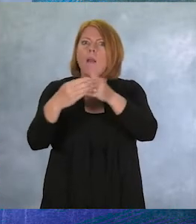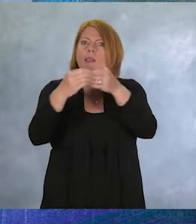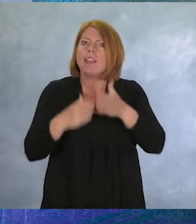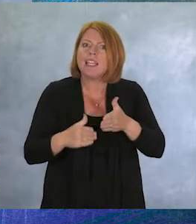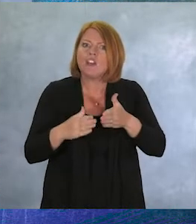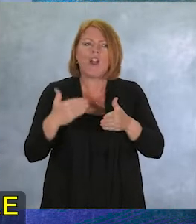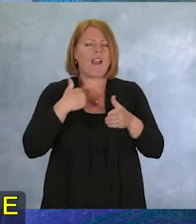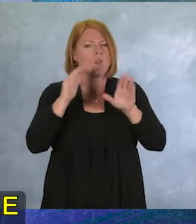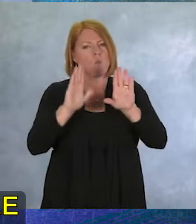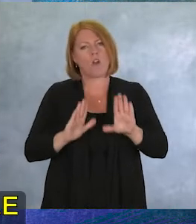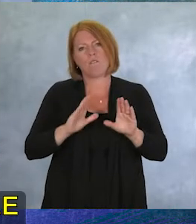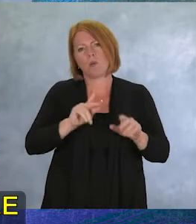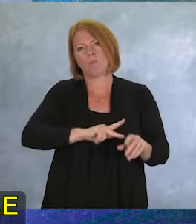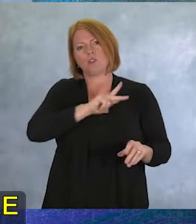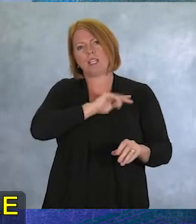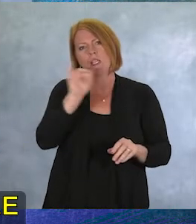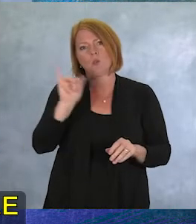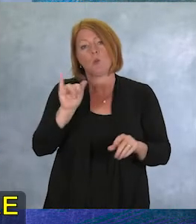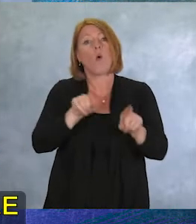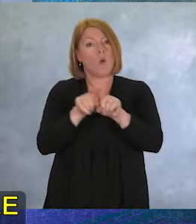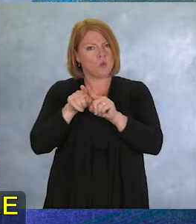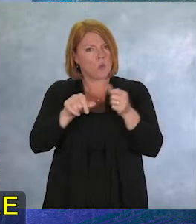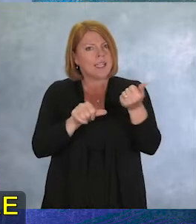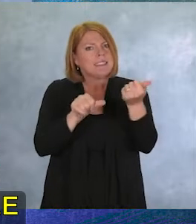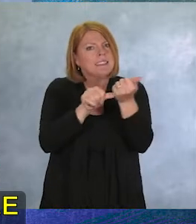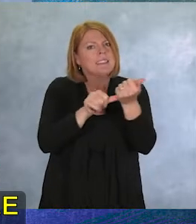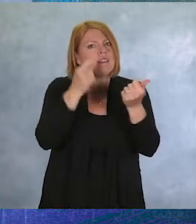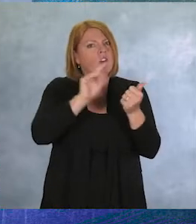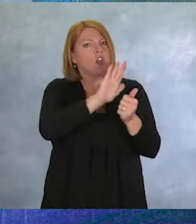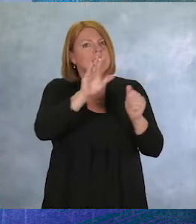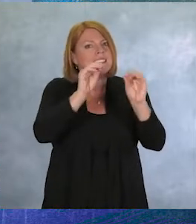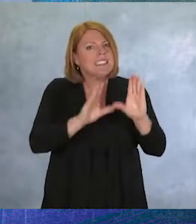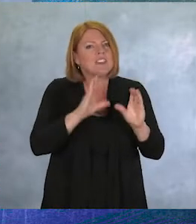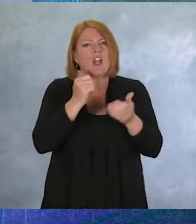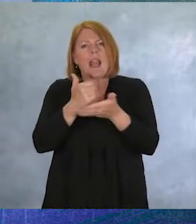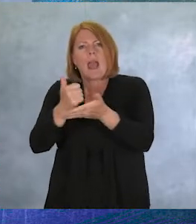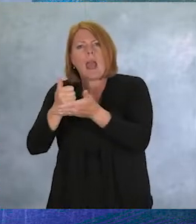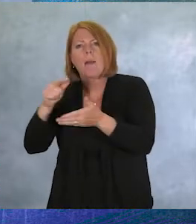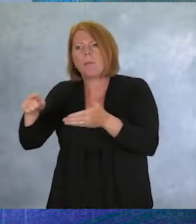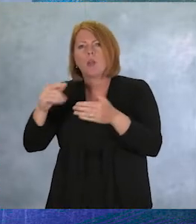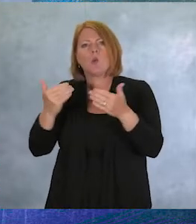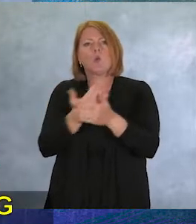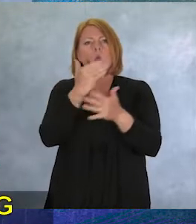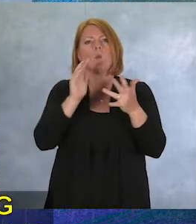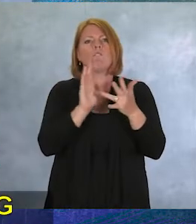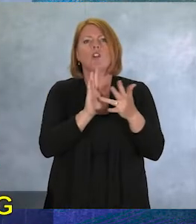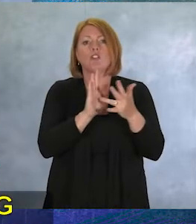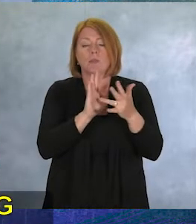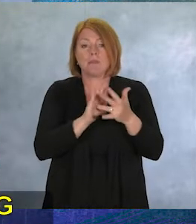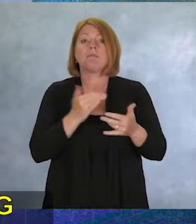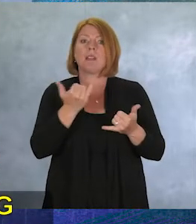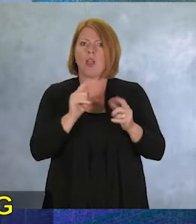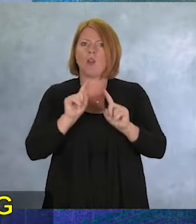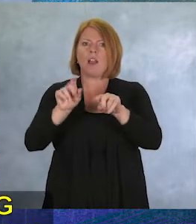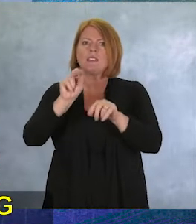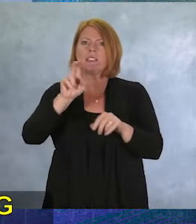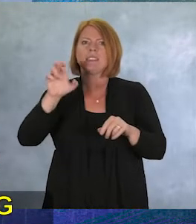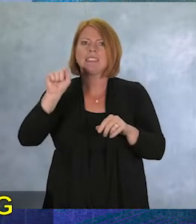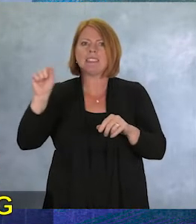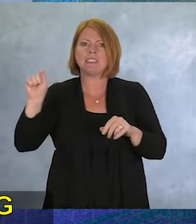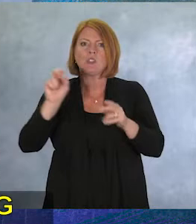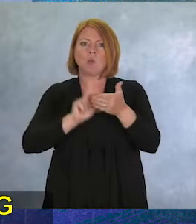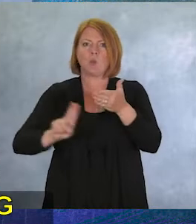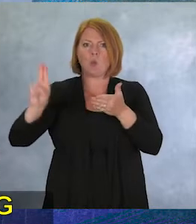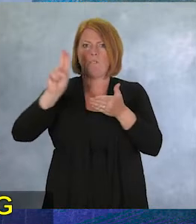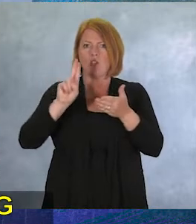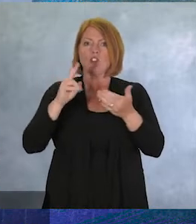personality. He also became an invaluable assistant to his teachers and incoming freshmen. Jonathan has been attending Success University